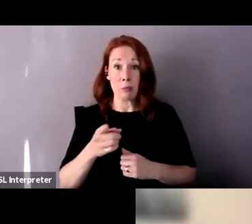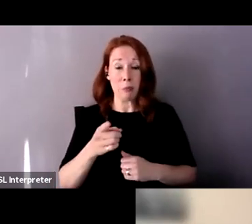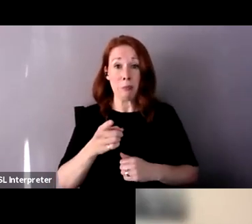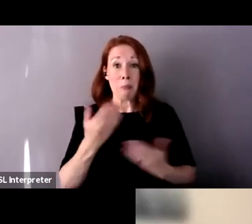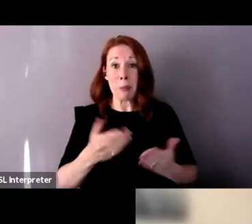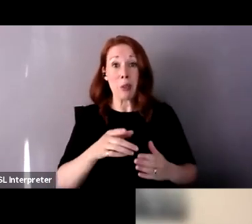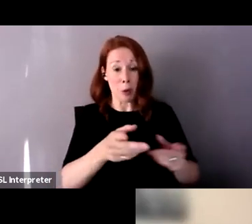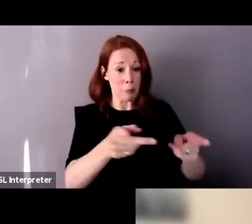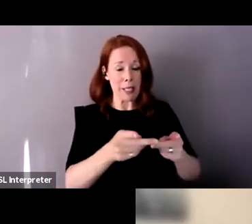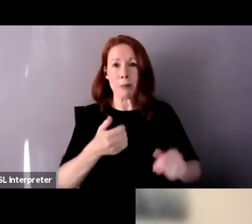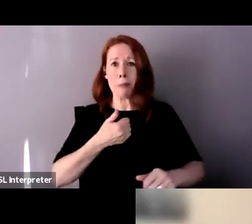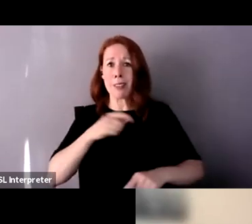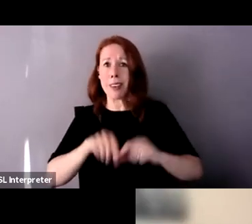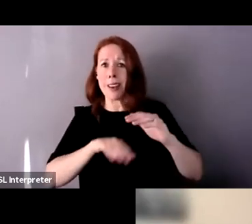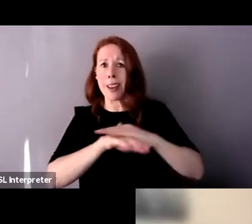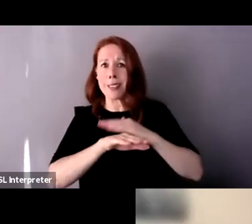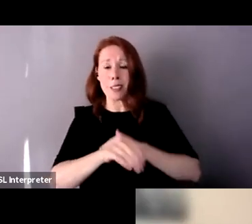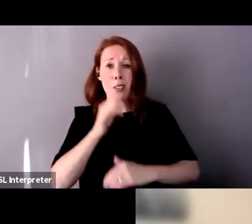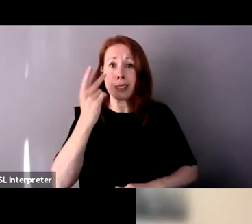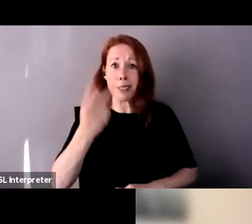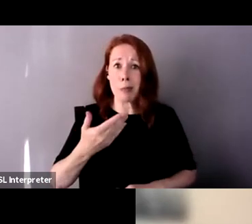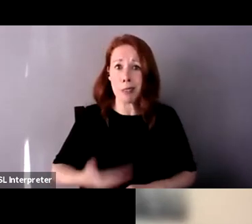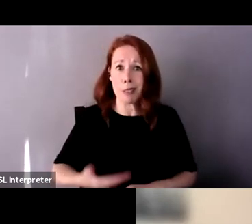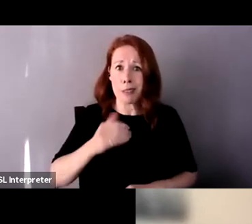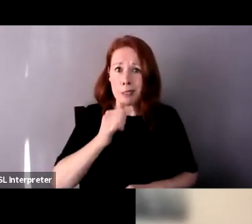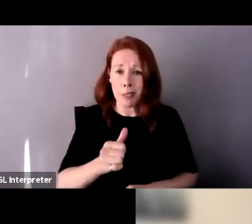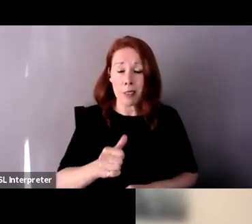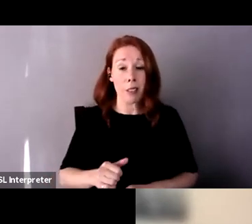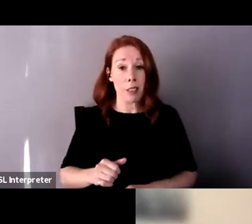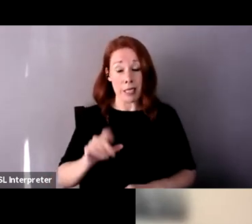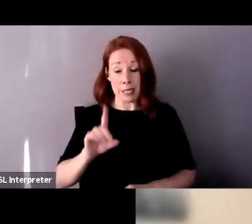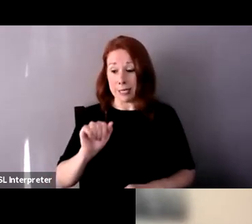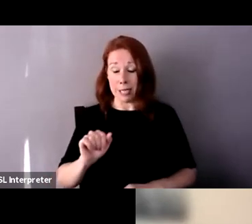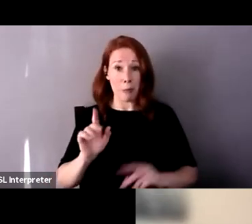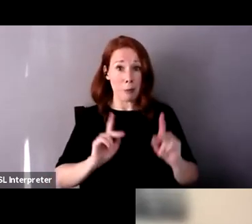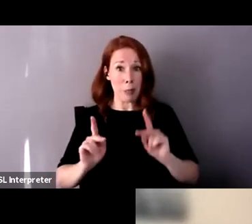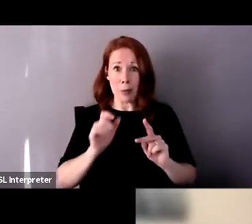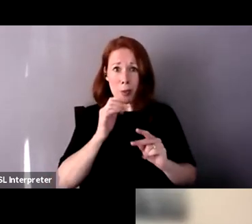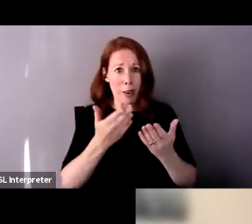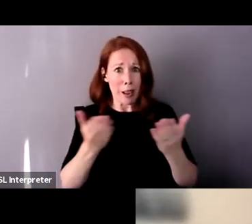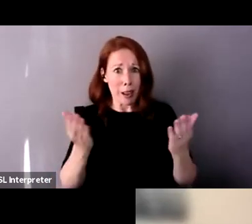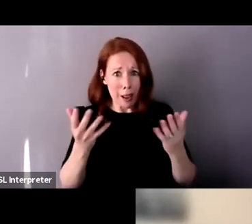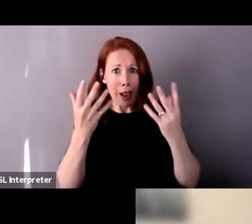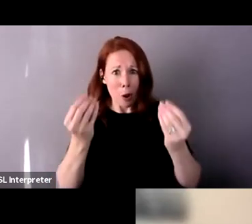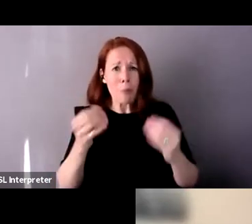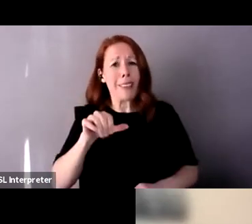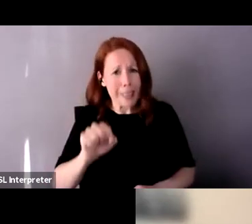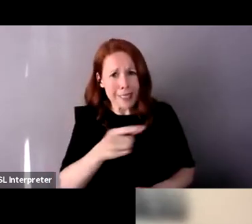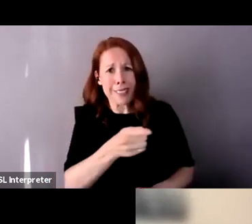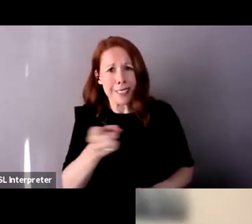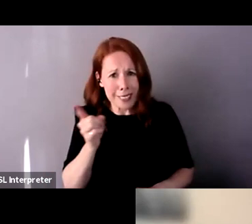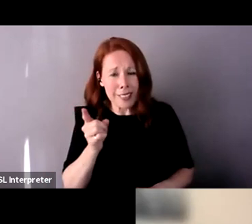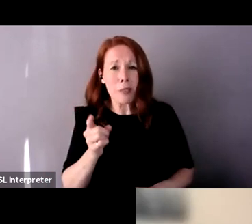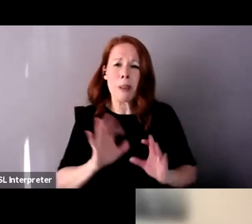inaccessible. You can get the idea that disabled people aren't out there, but we are. And so this is just